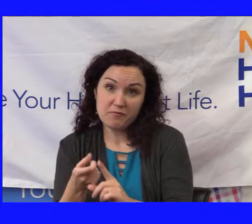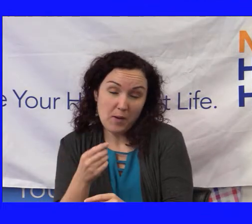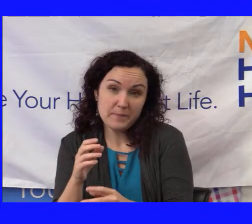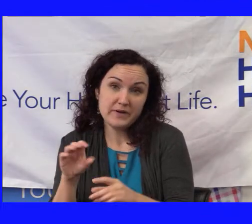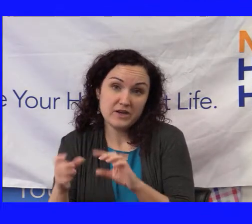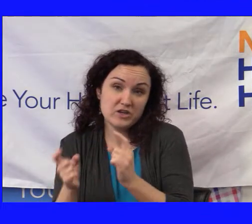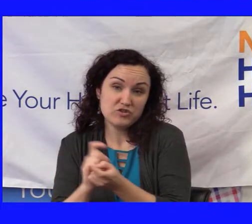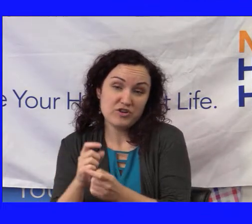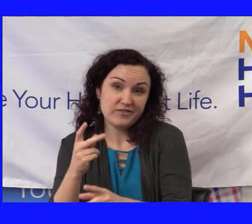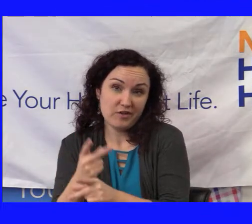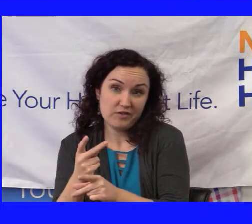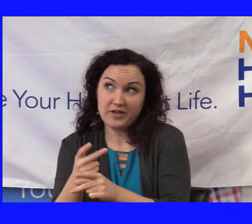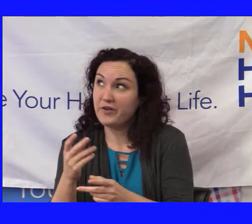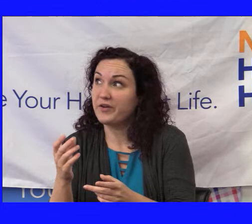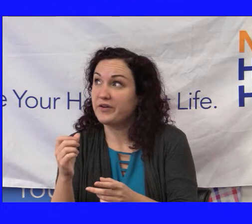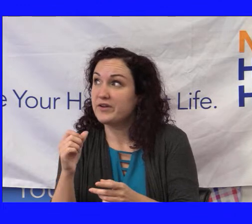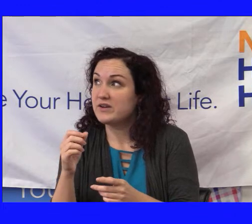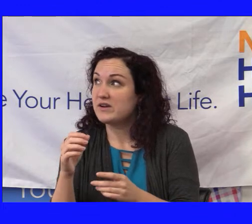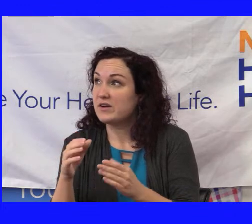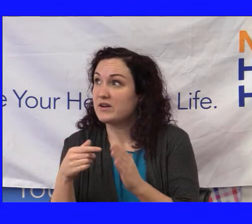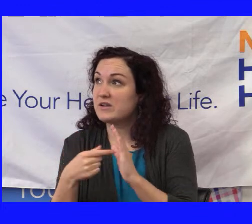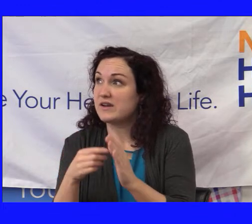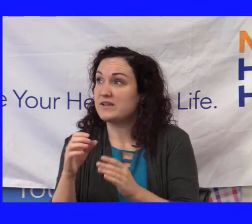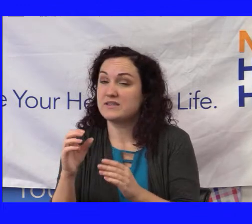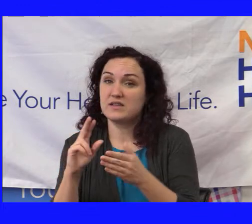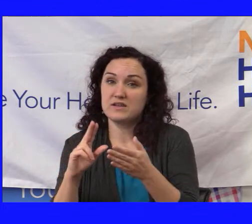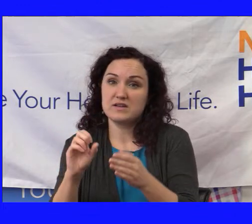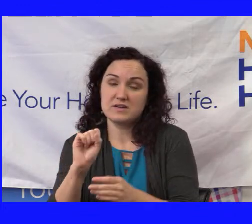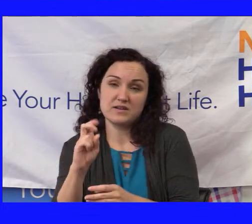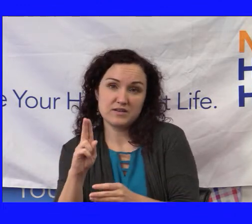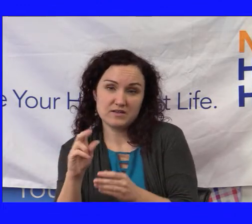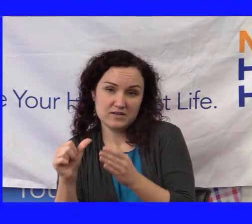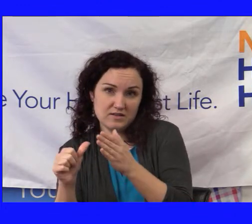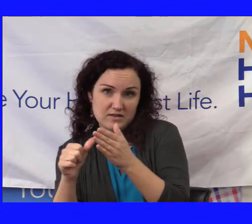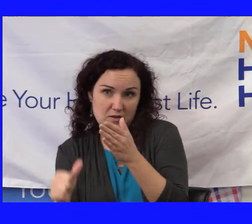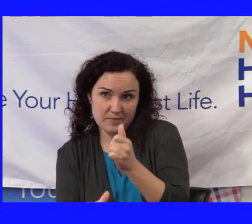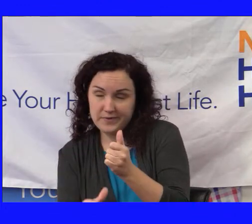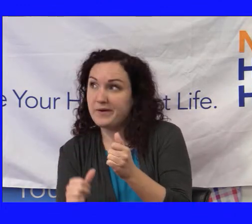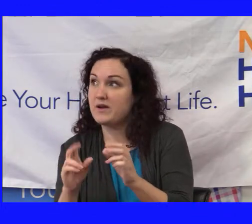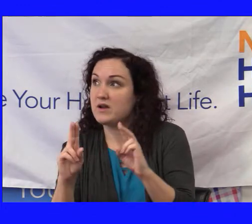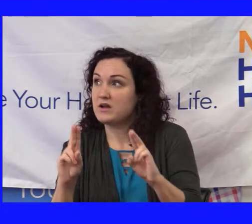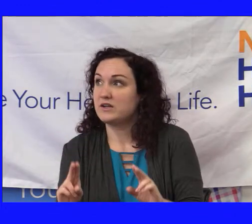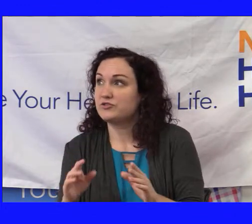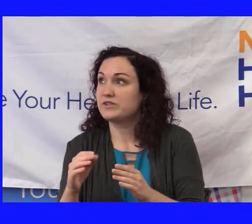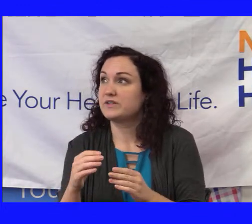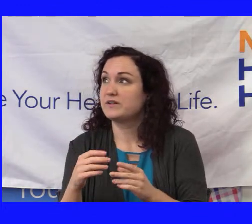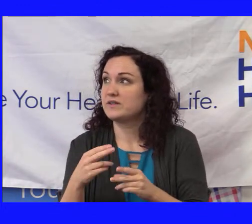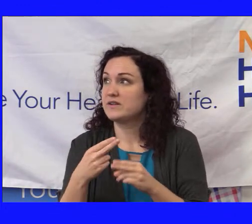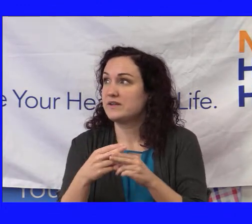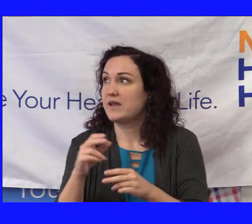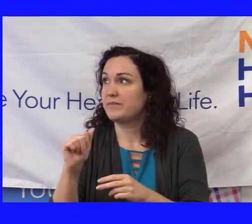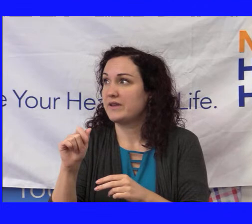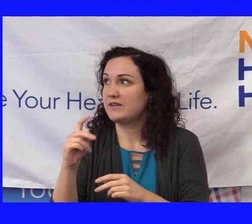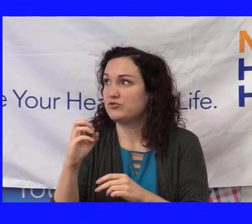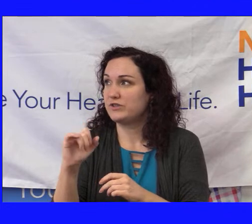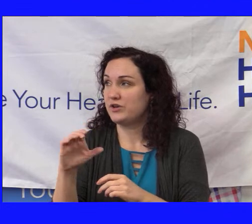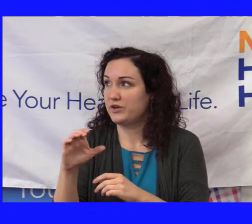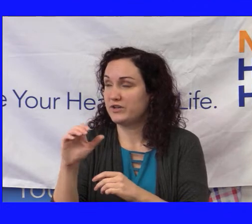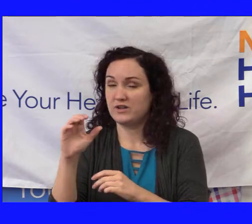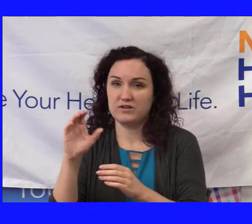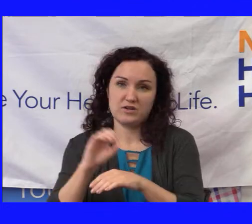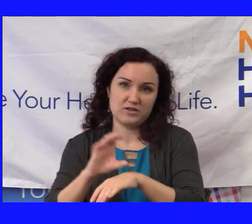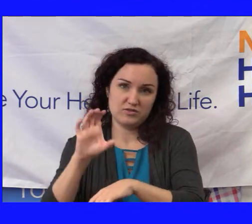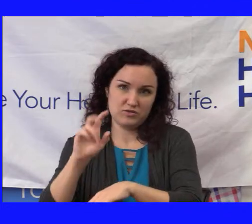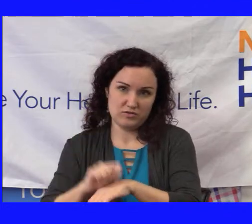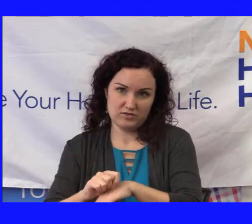representing 10%. It is being subcontracted to an MWBE partner named HR Consulting, and New